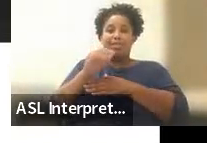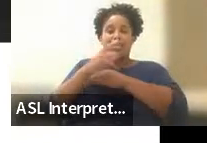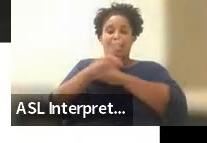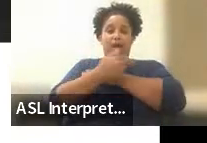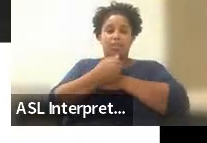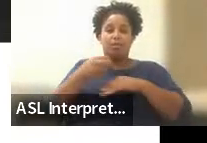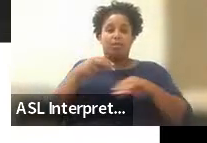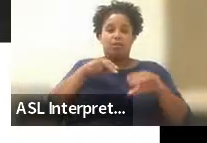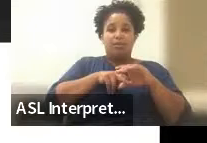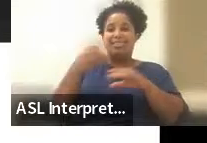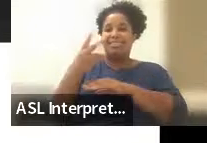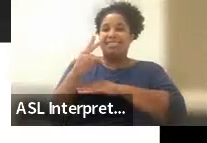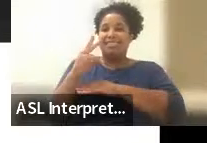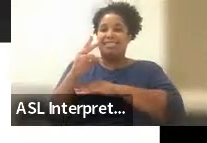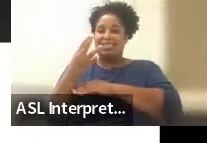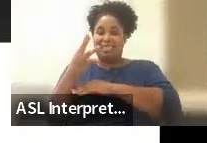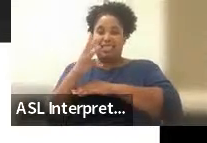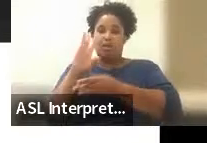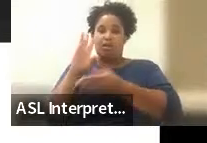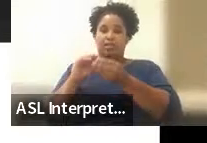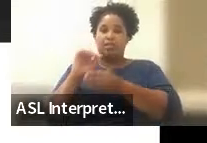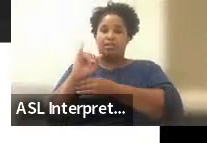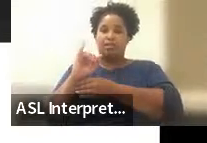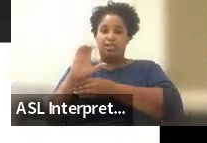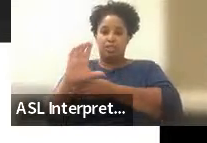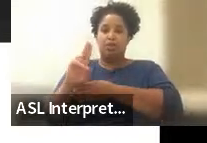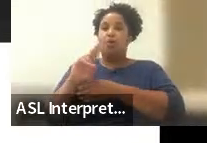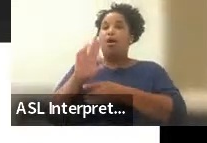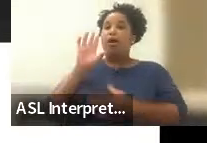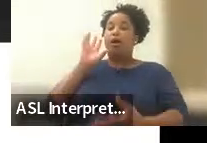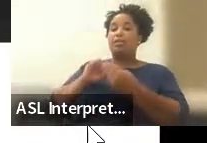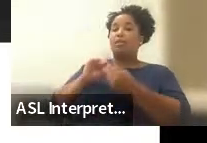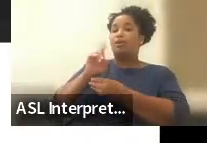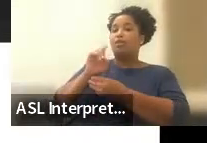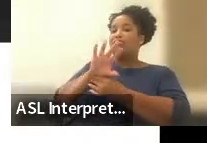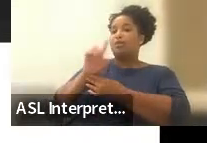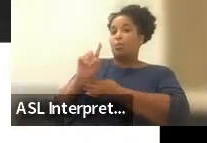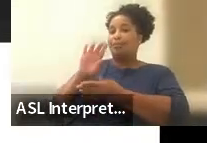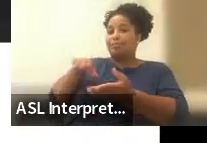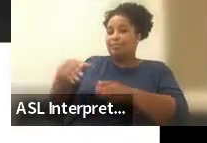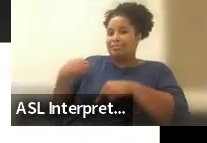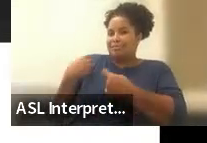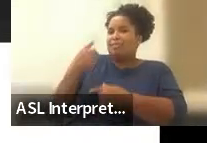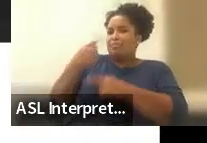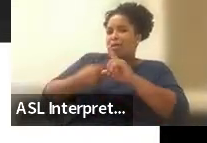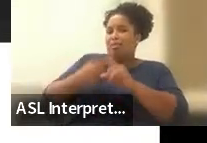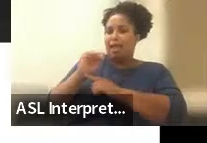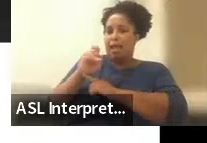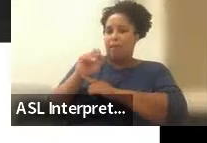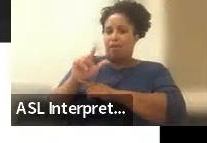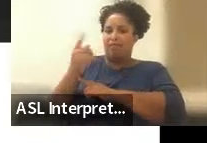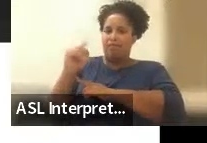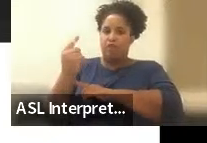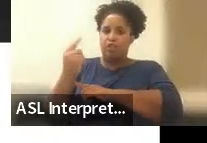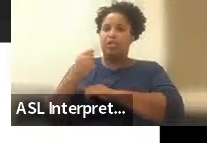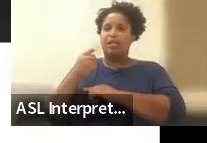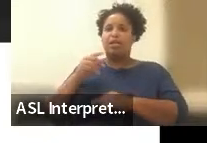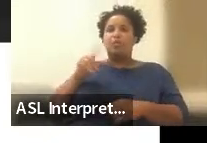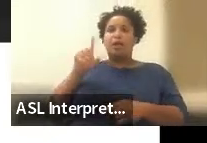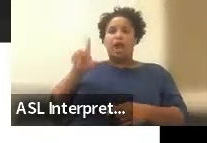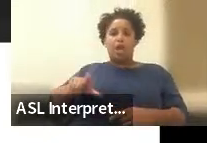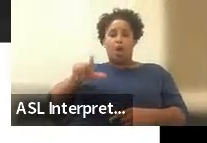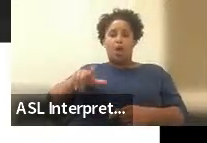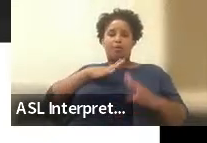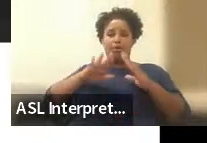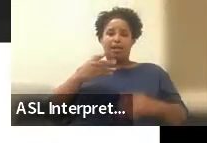in the ICU, 151 deaths since April 1st. And here it says Alameda County CDC low community level.